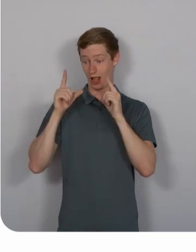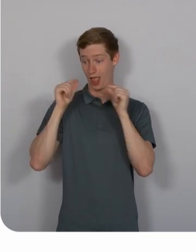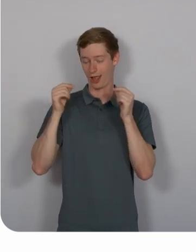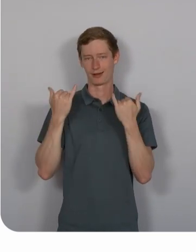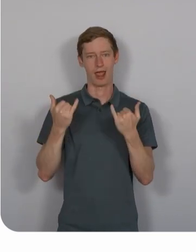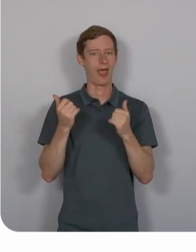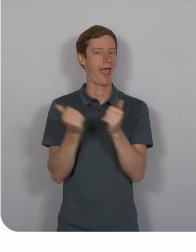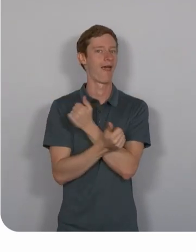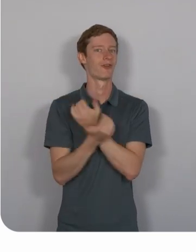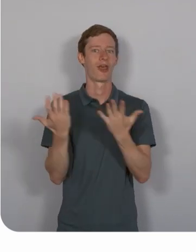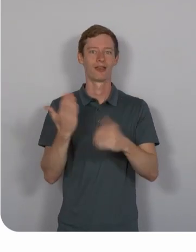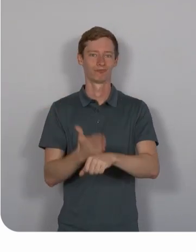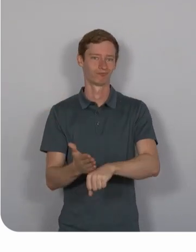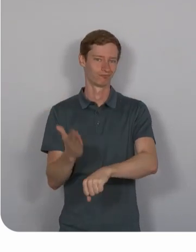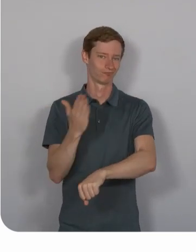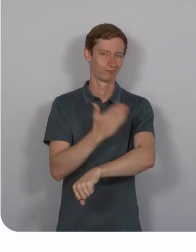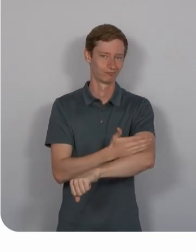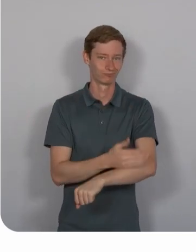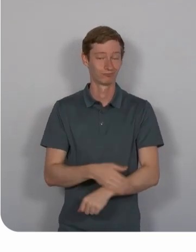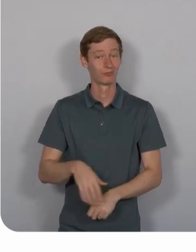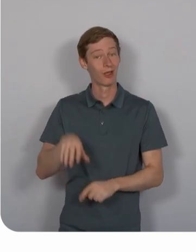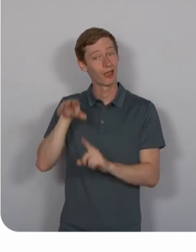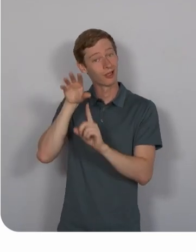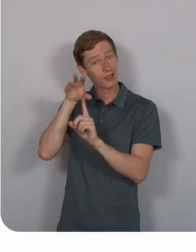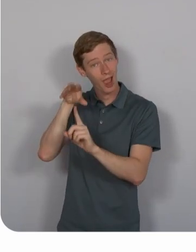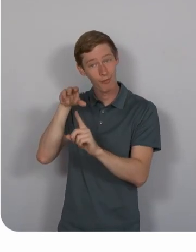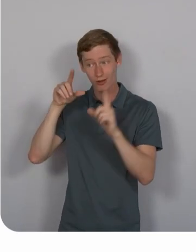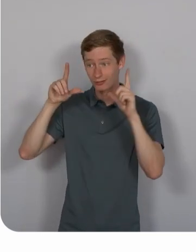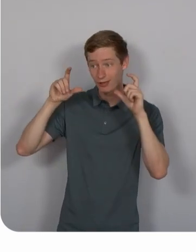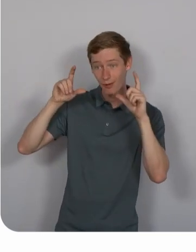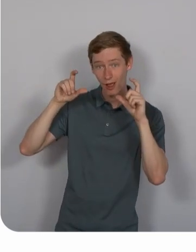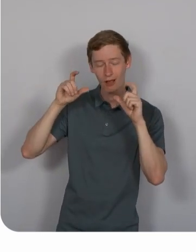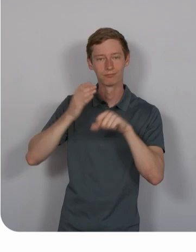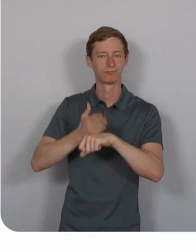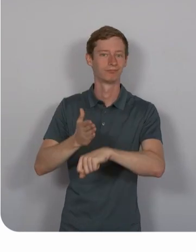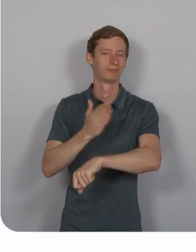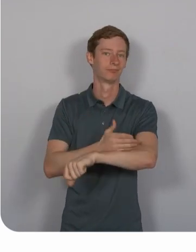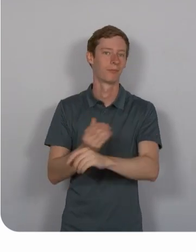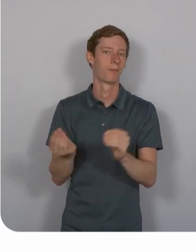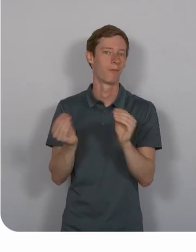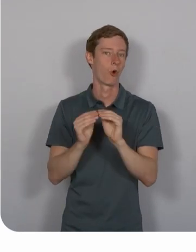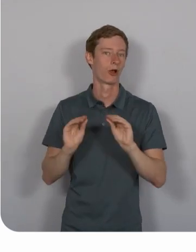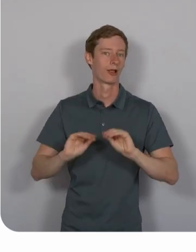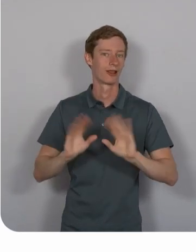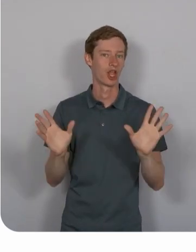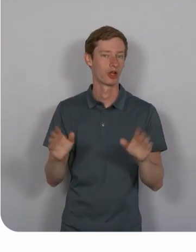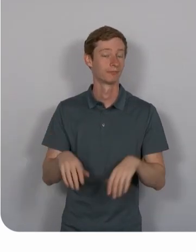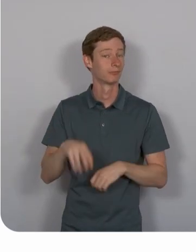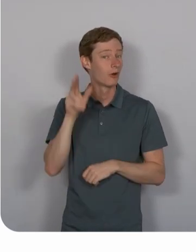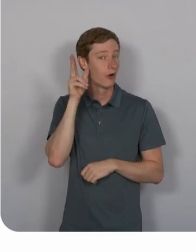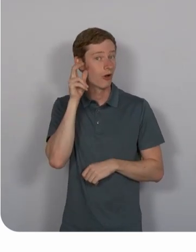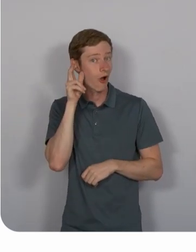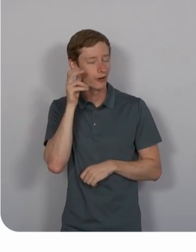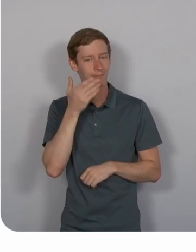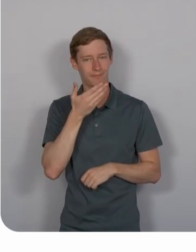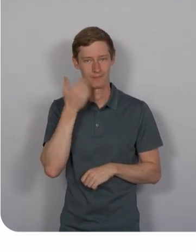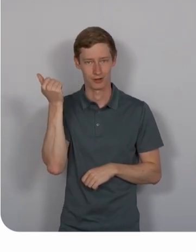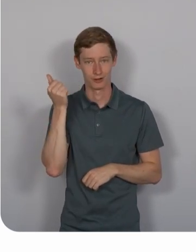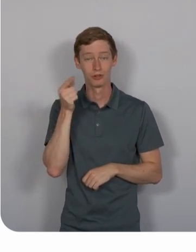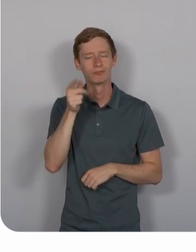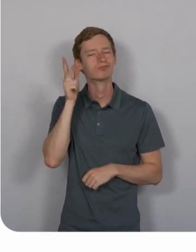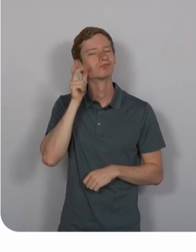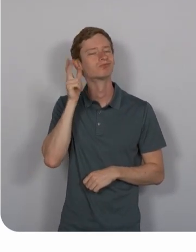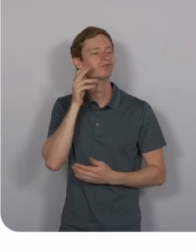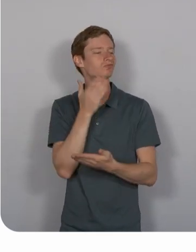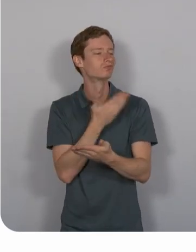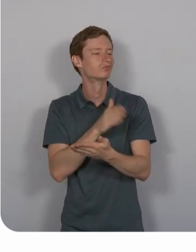better, so the images and videos that you capture are a lot clearer. The audio is a lot better, so when you're listening to music or podcasts